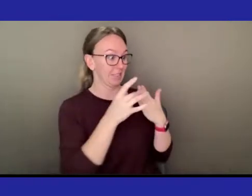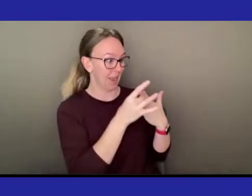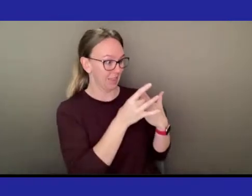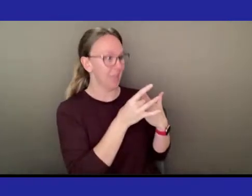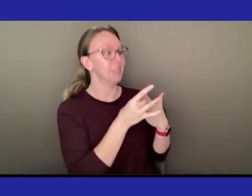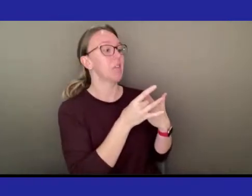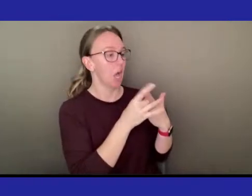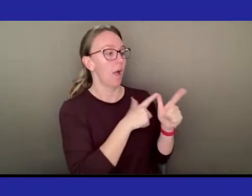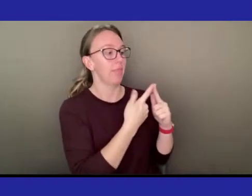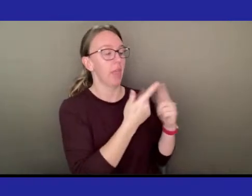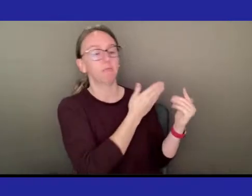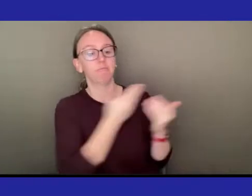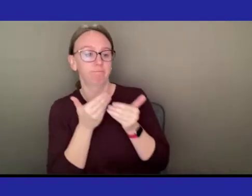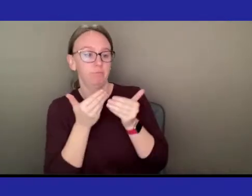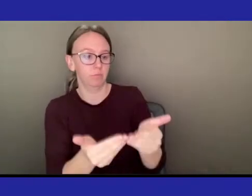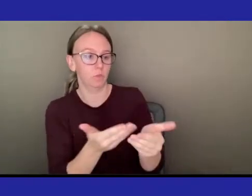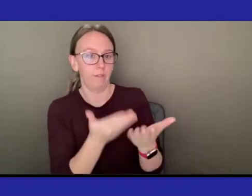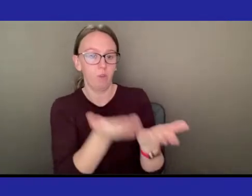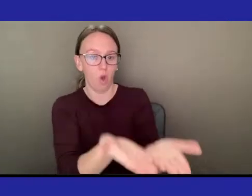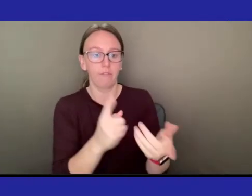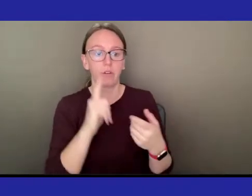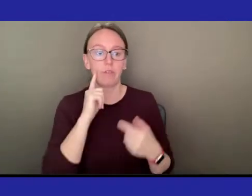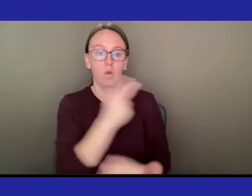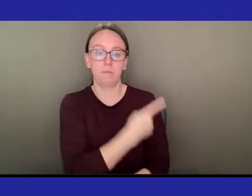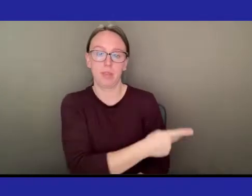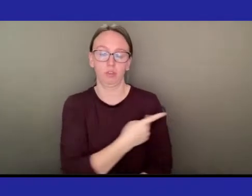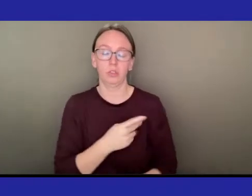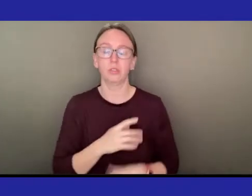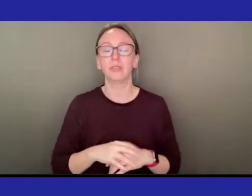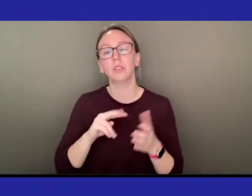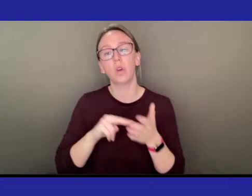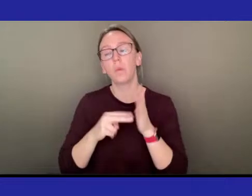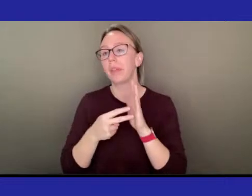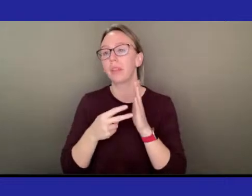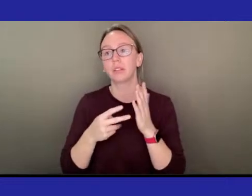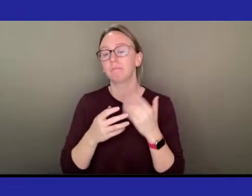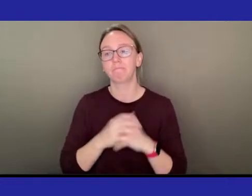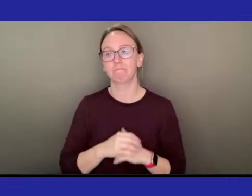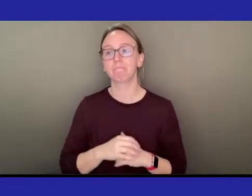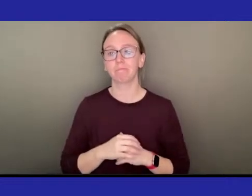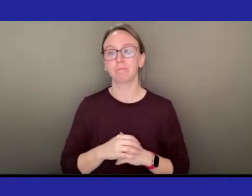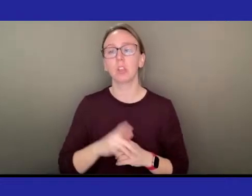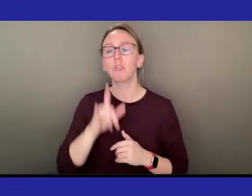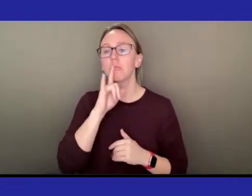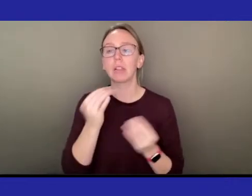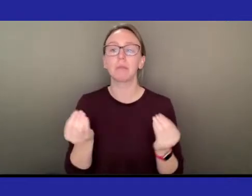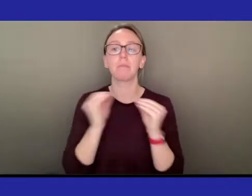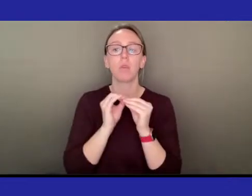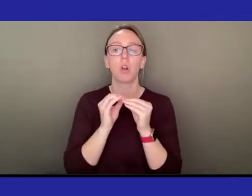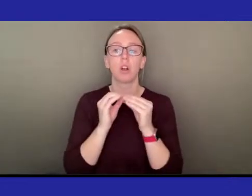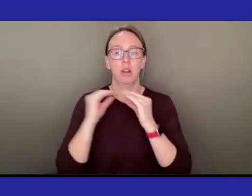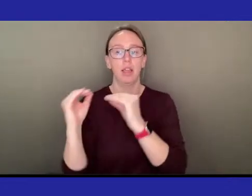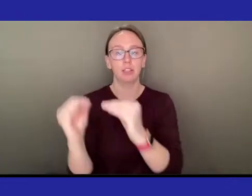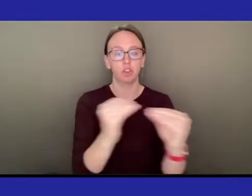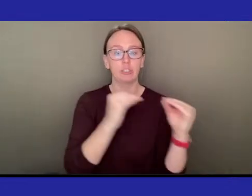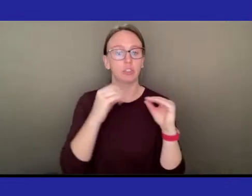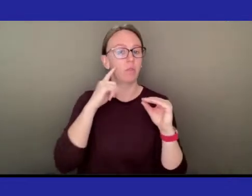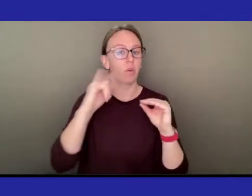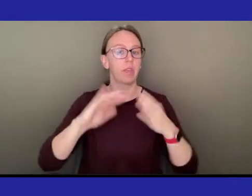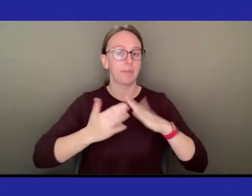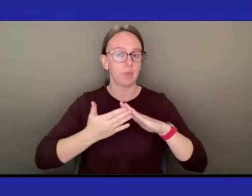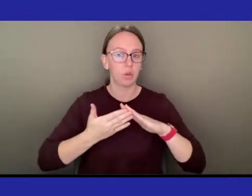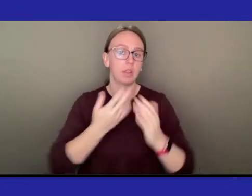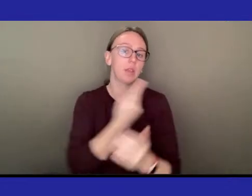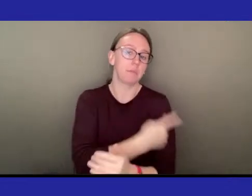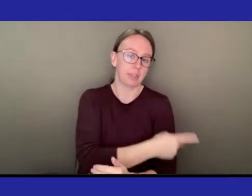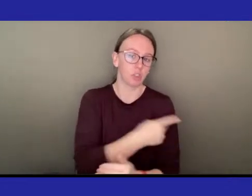patients. So it's really, more education to the community, to patients and to the providers. I